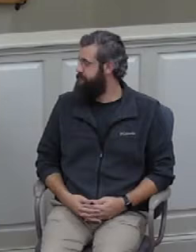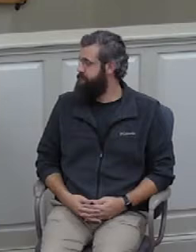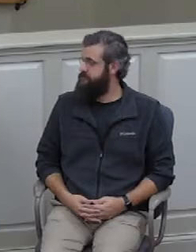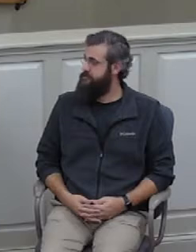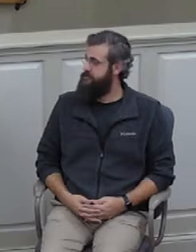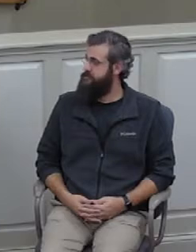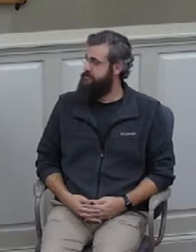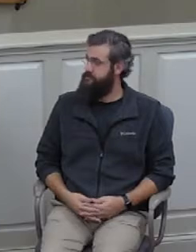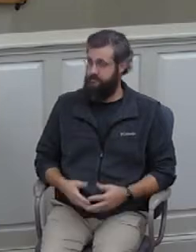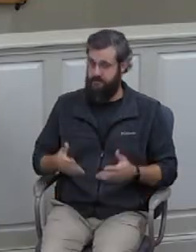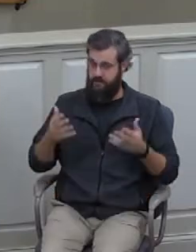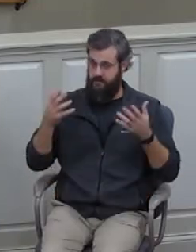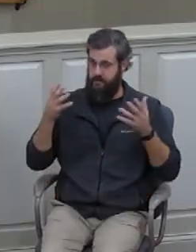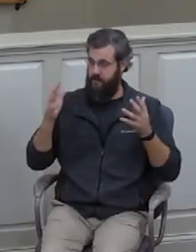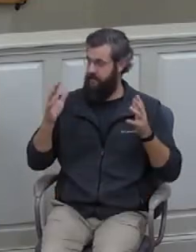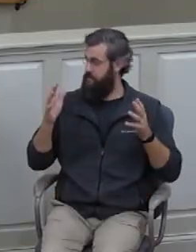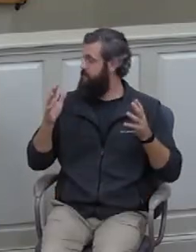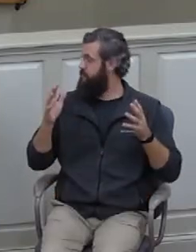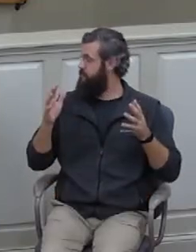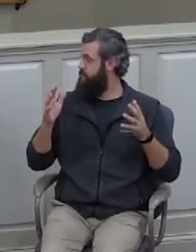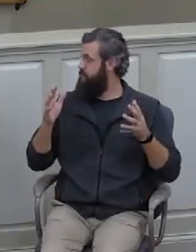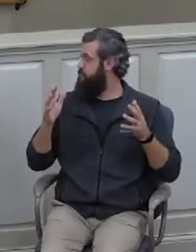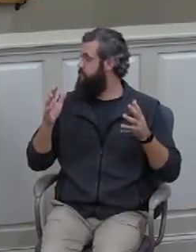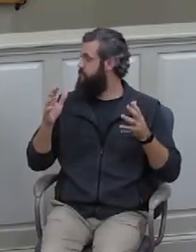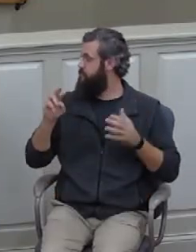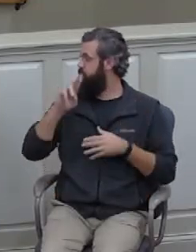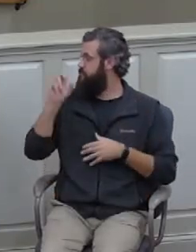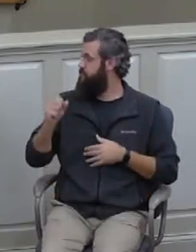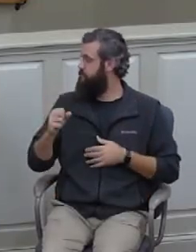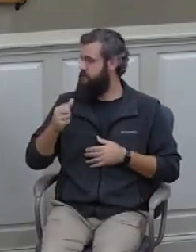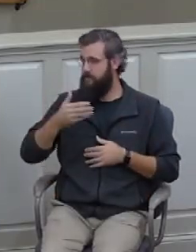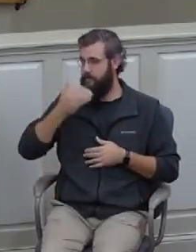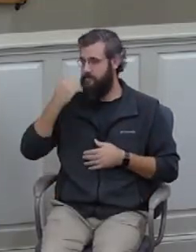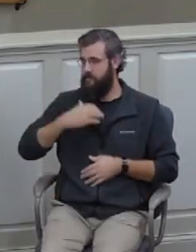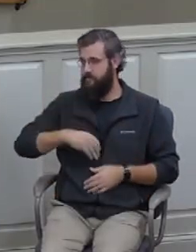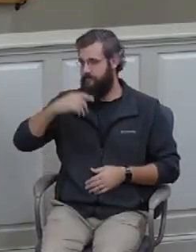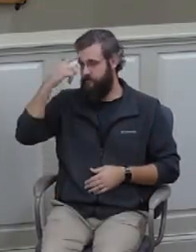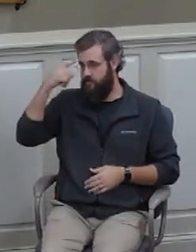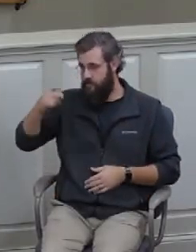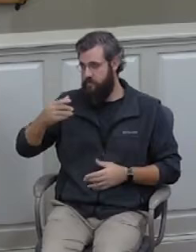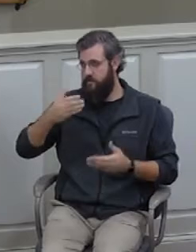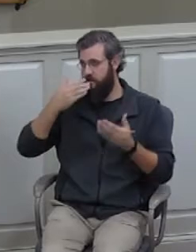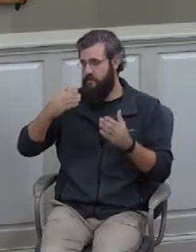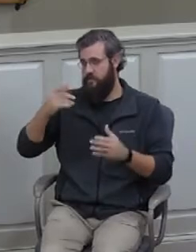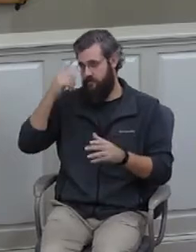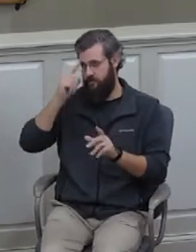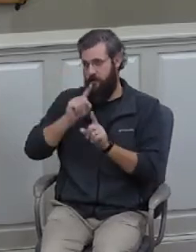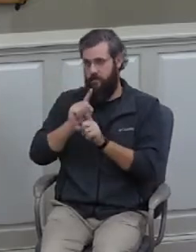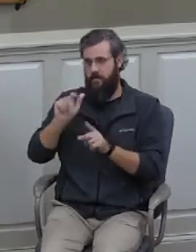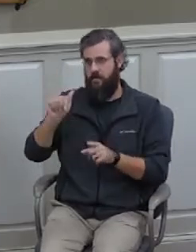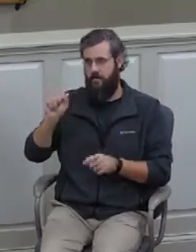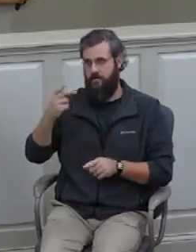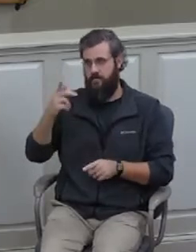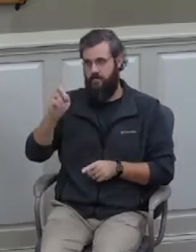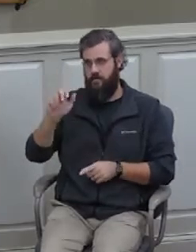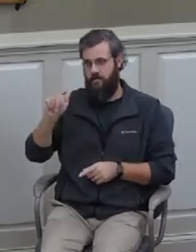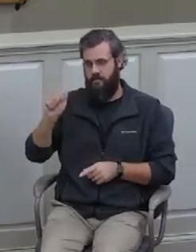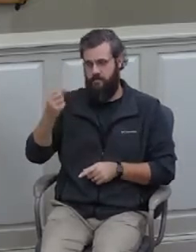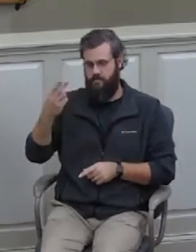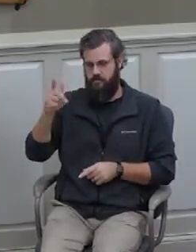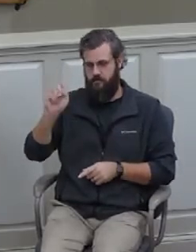Well said. Is that it? Well, I'd say best wishes to you and thank you for mentoring Ashley, taking over for